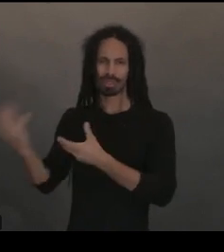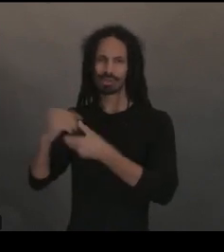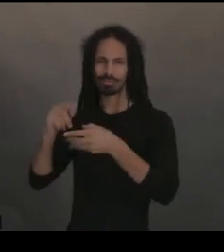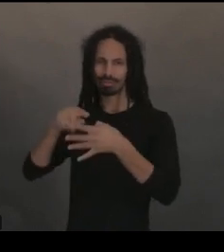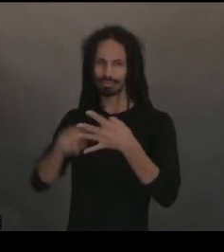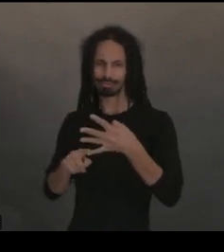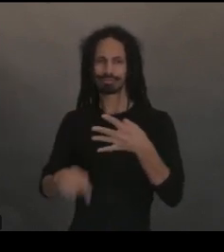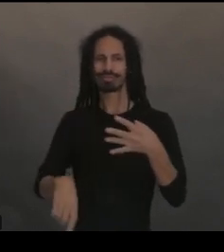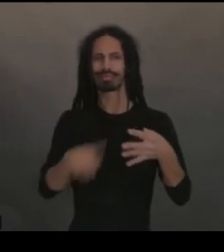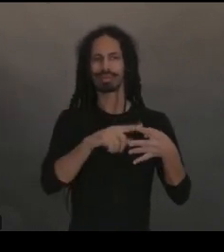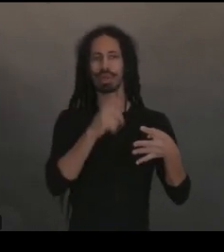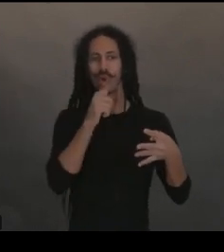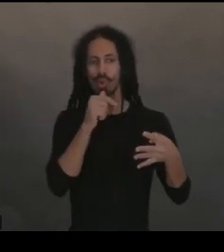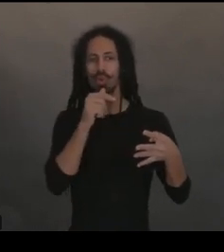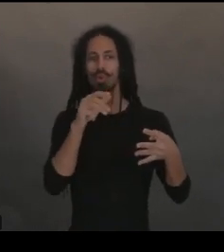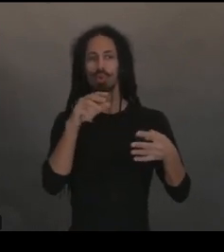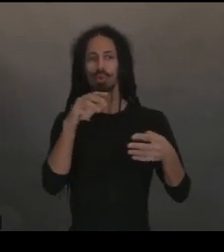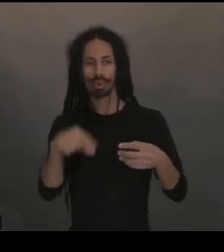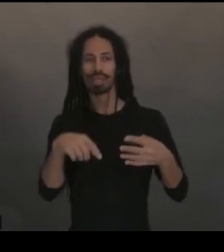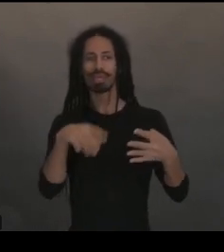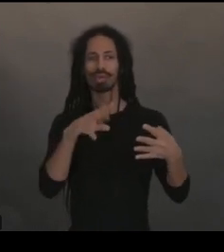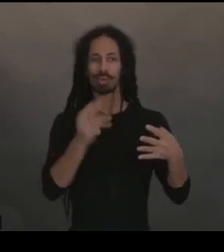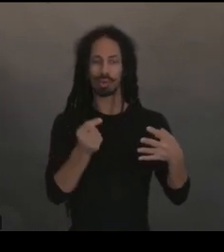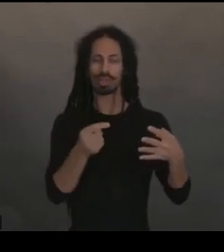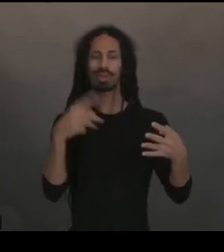the what, and the where.